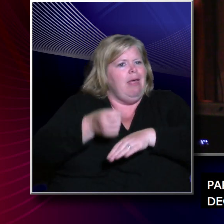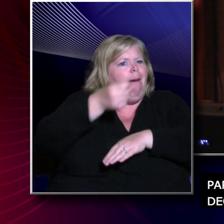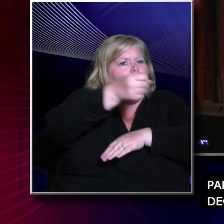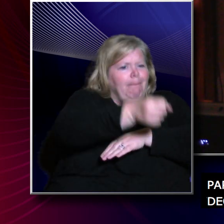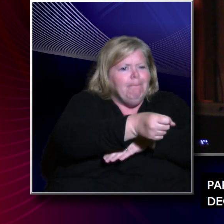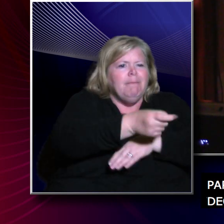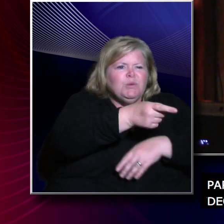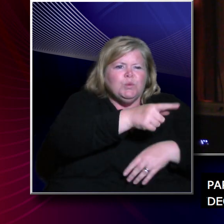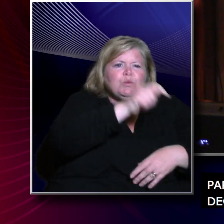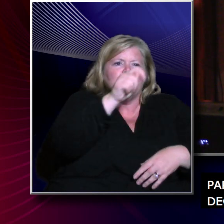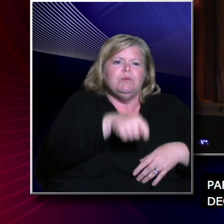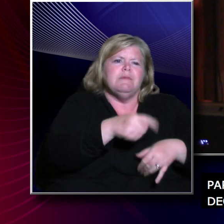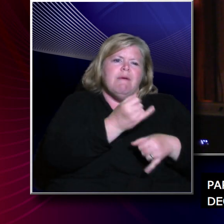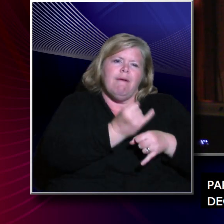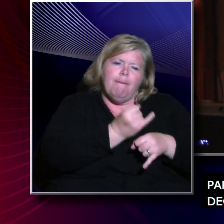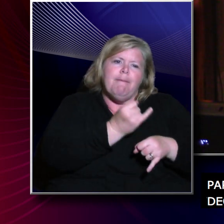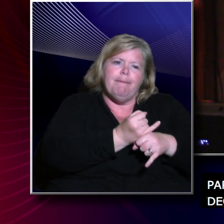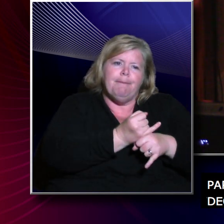campus.